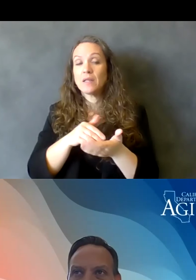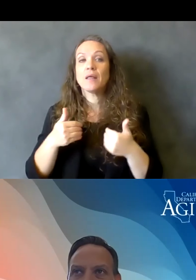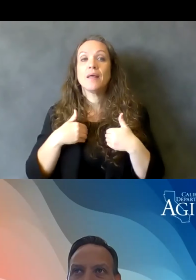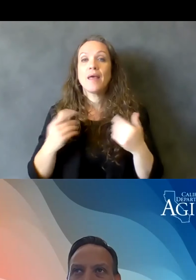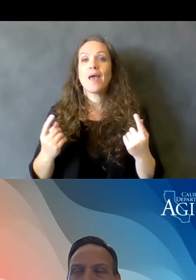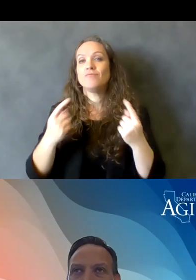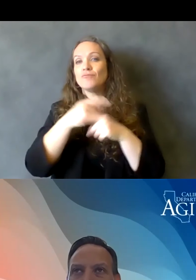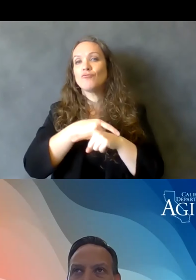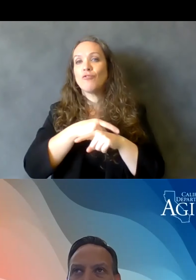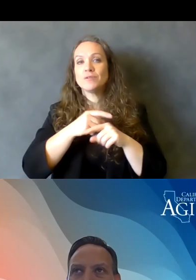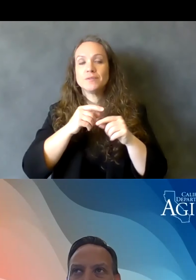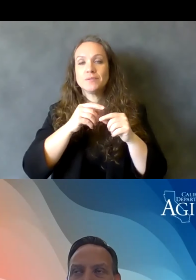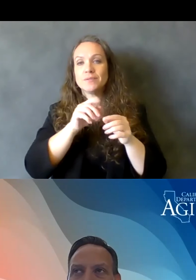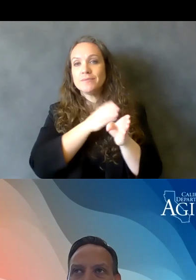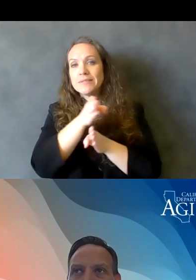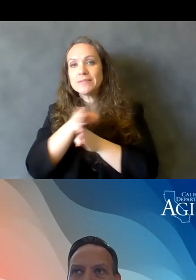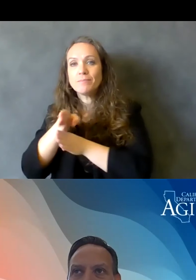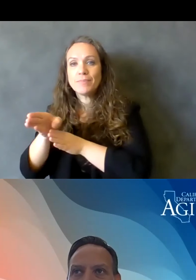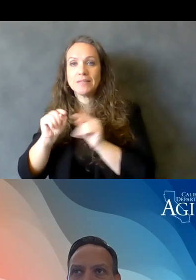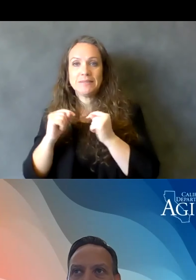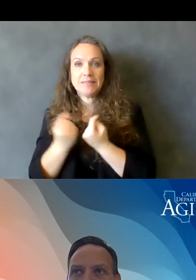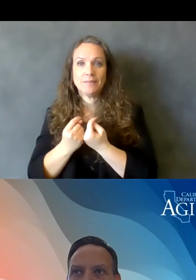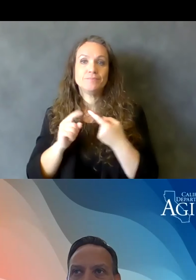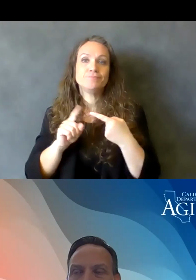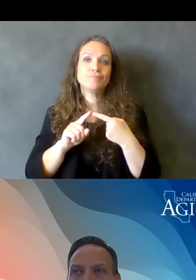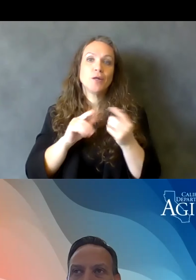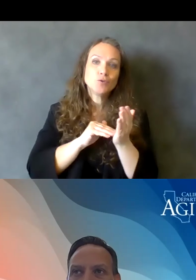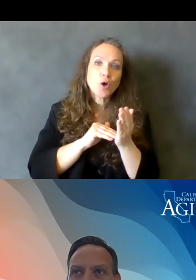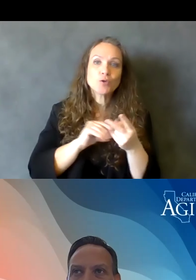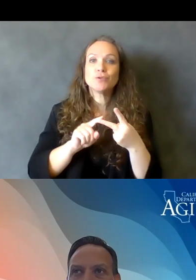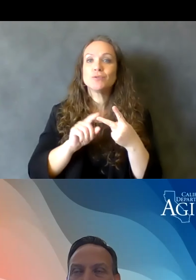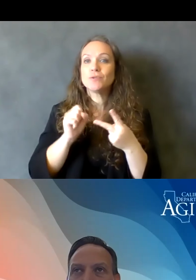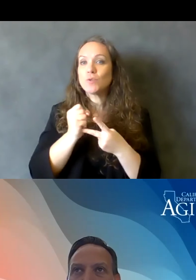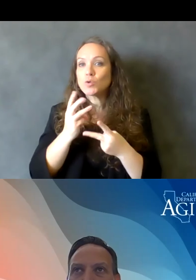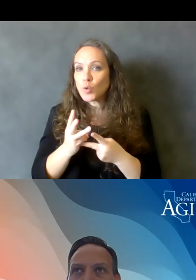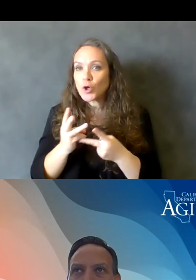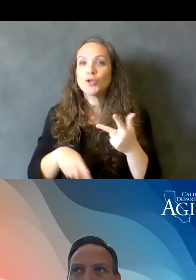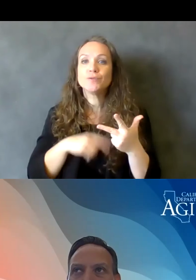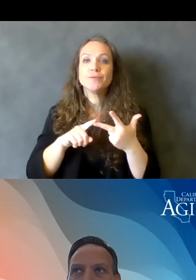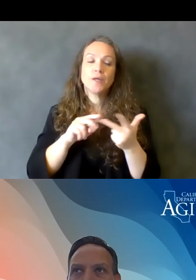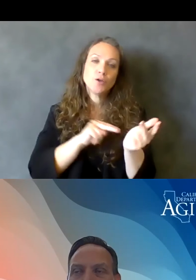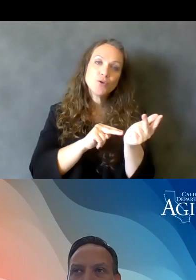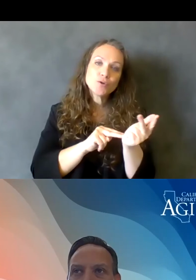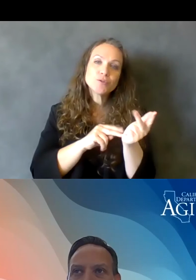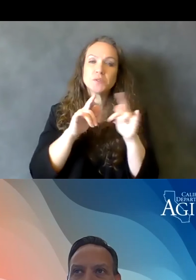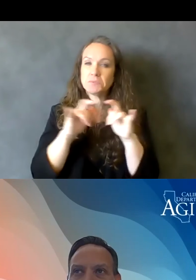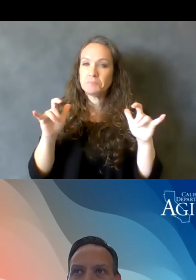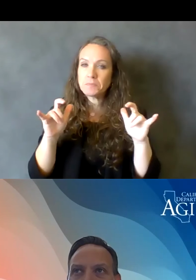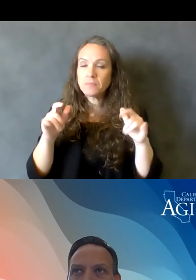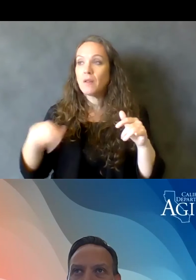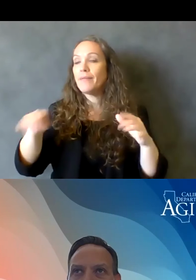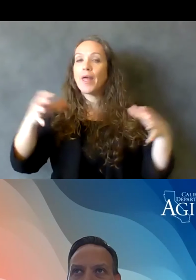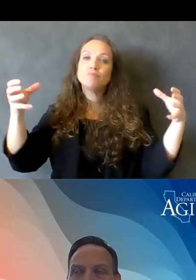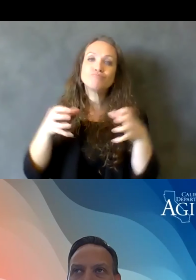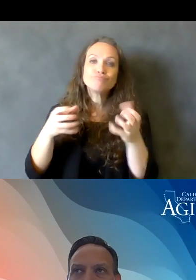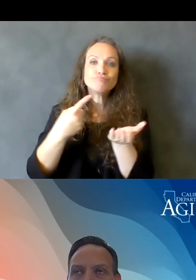interdisciplinary teams, which consist of doctors, social workers, nurses, to talk about care and treatment